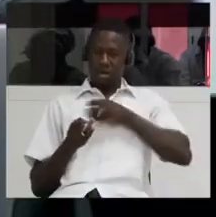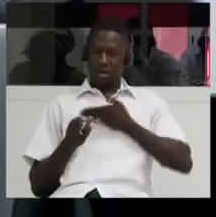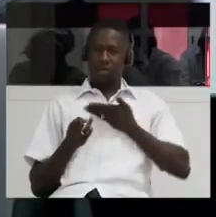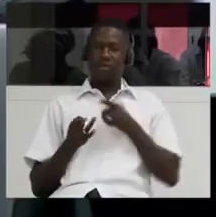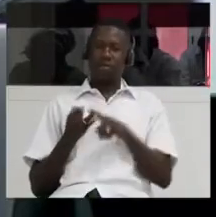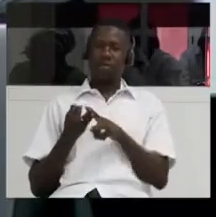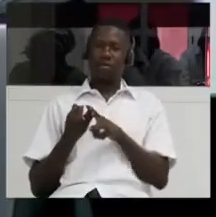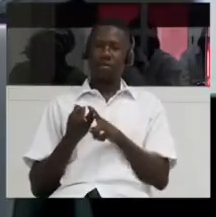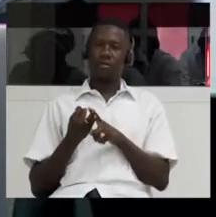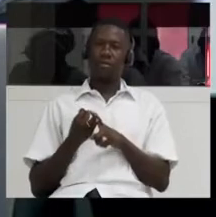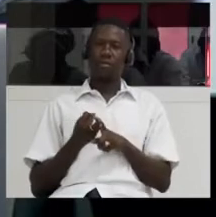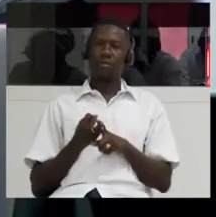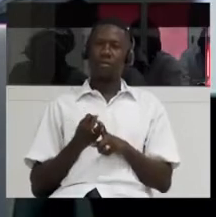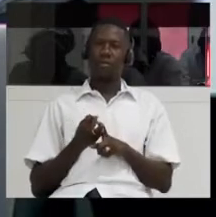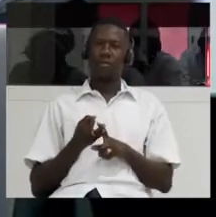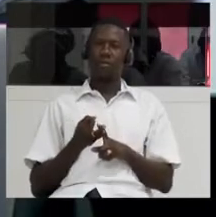And